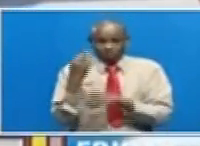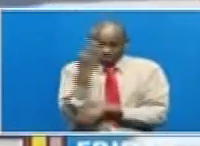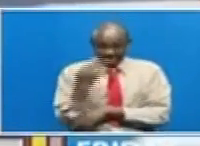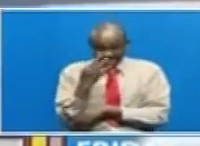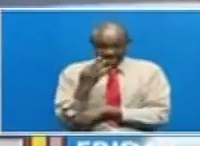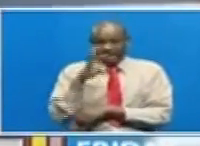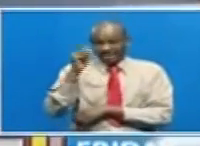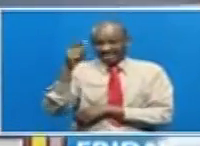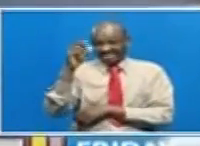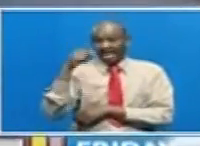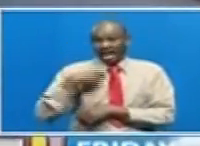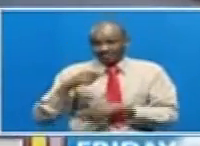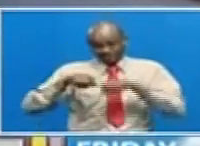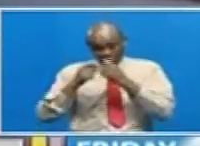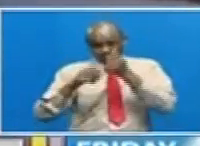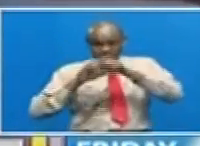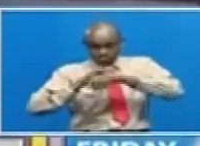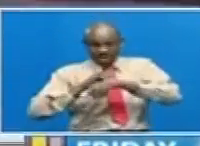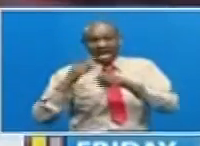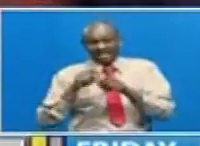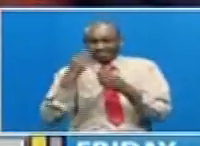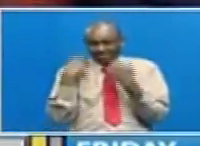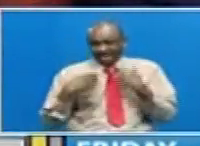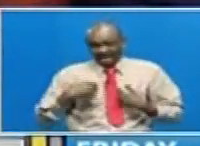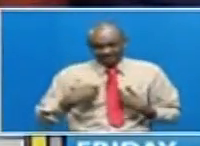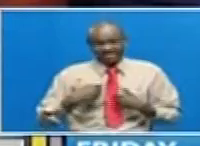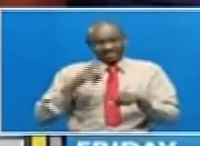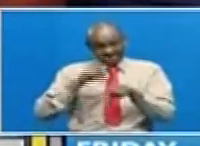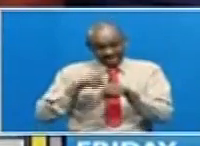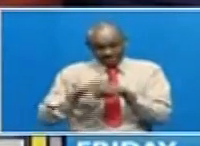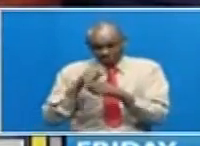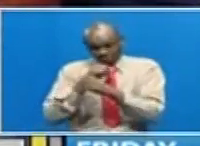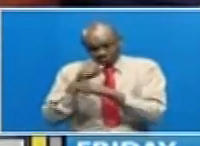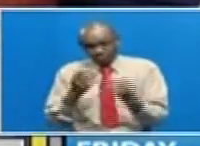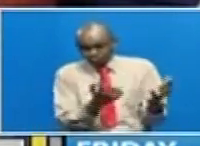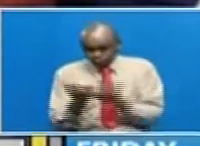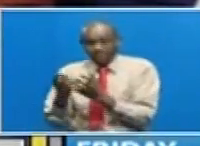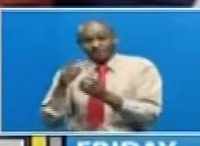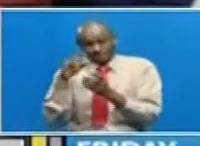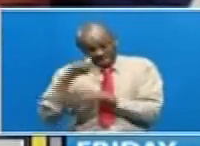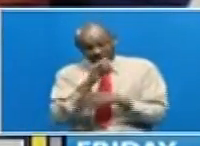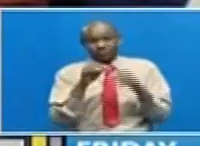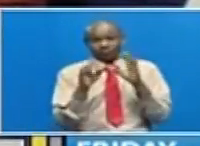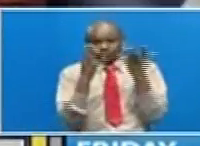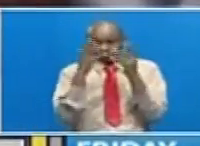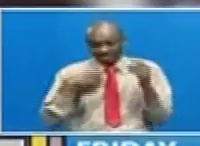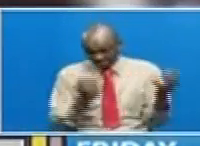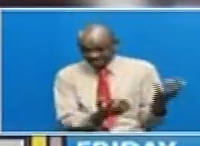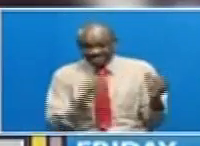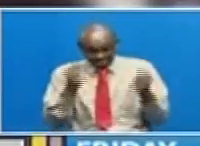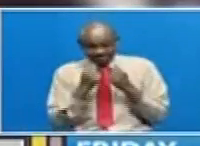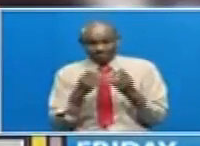Maria Nelly Murillo had a broken ankle and multiple burns she suffered while taking her son out of the burning plane, according to officials.